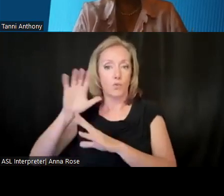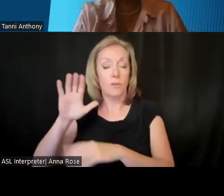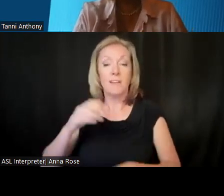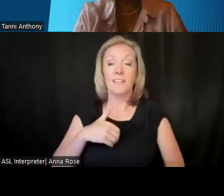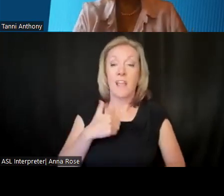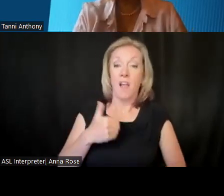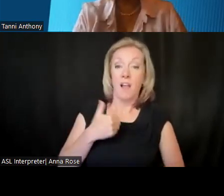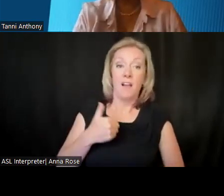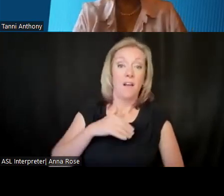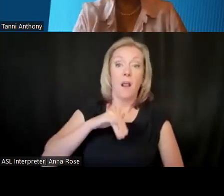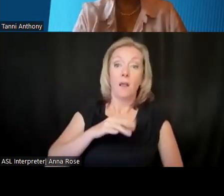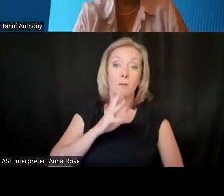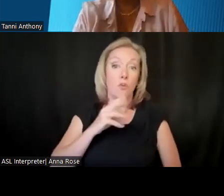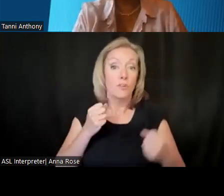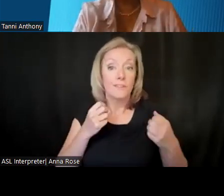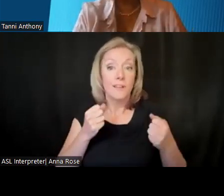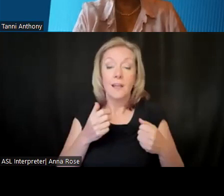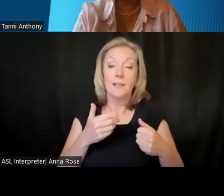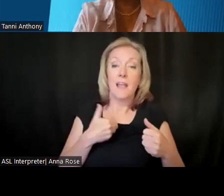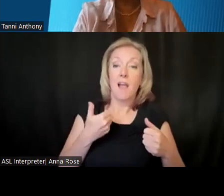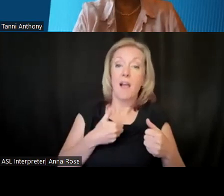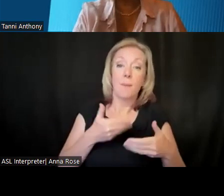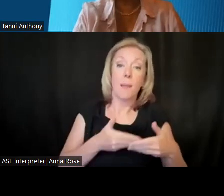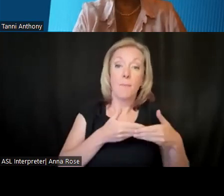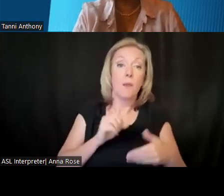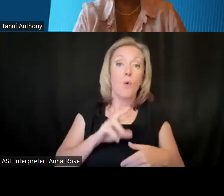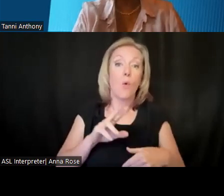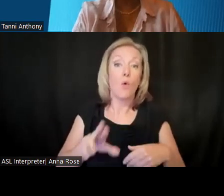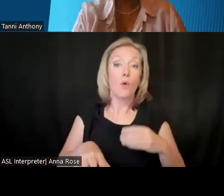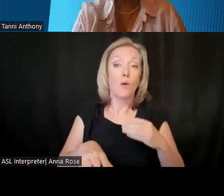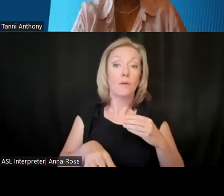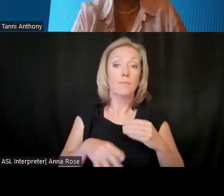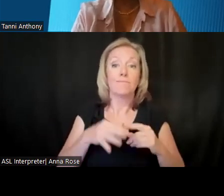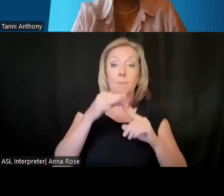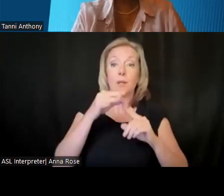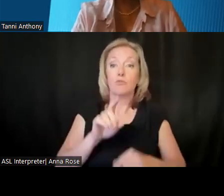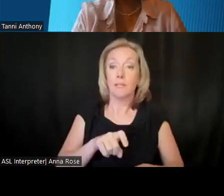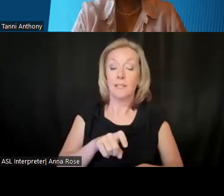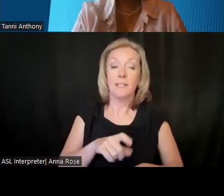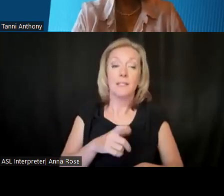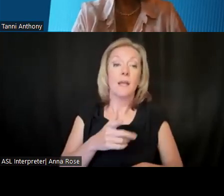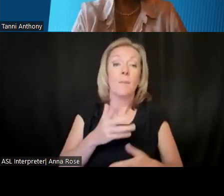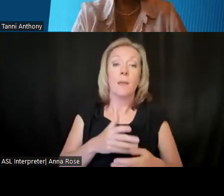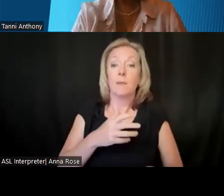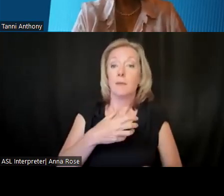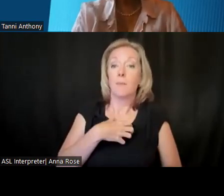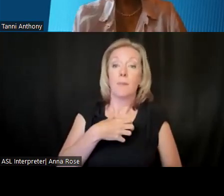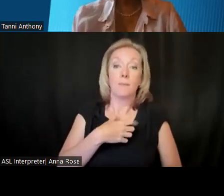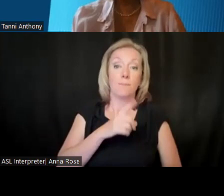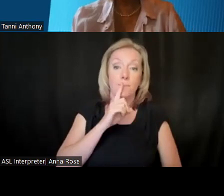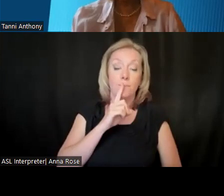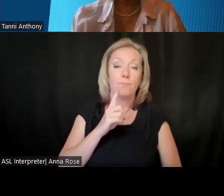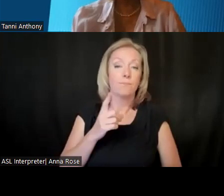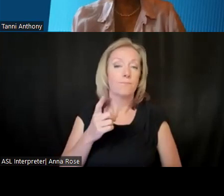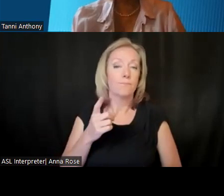who are nonverbal, either because they're young or they have additional disabilities, they may not complain, but this is where we have to